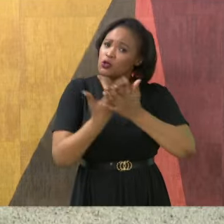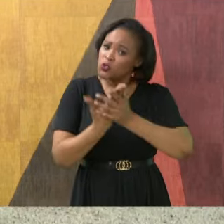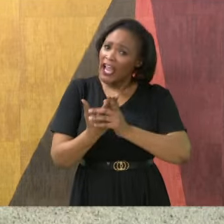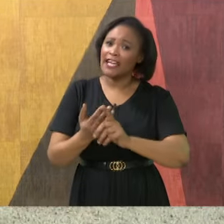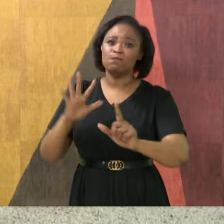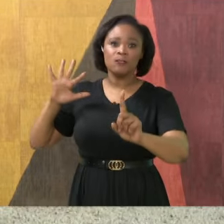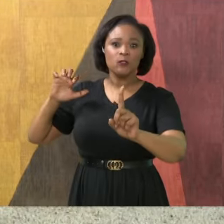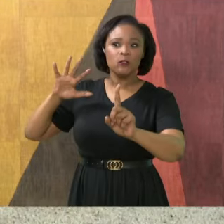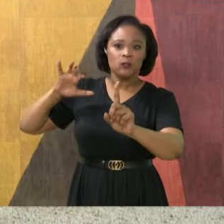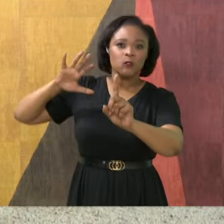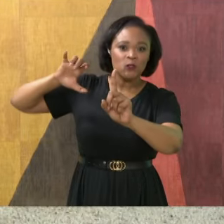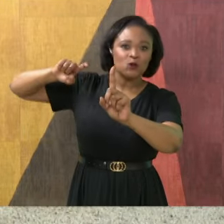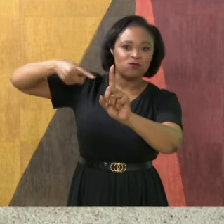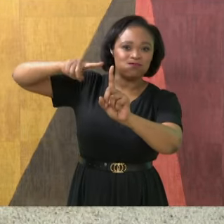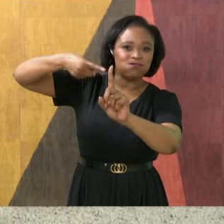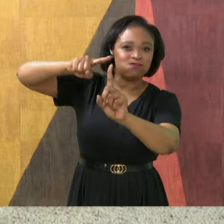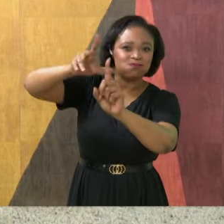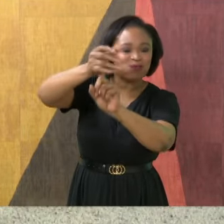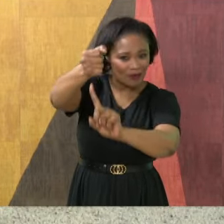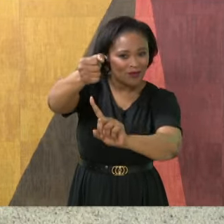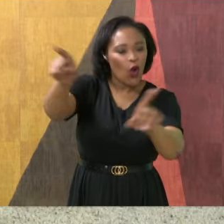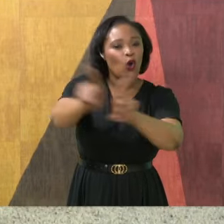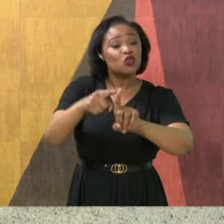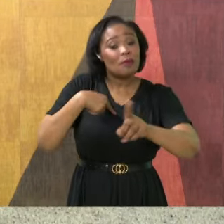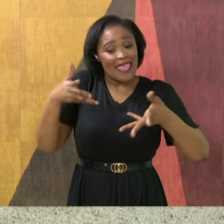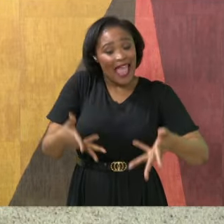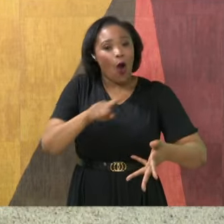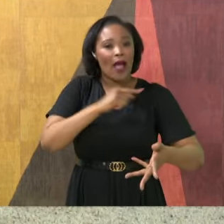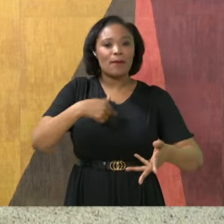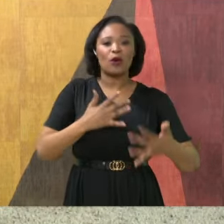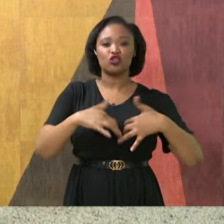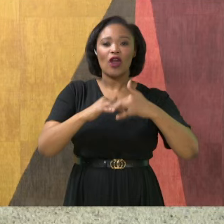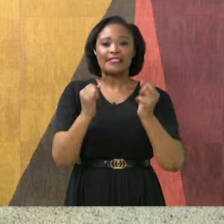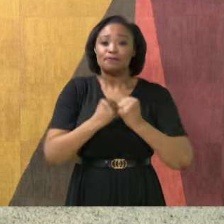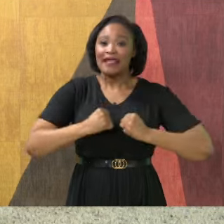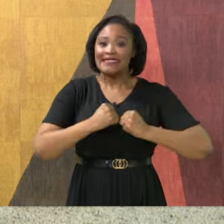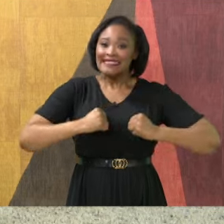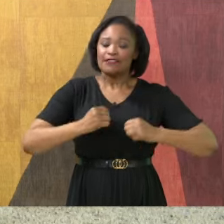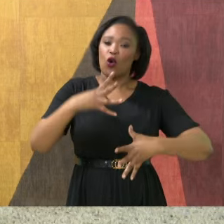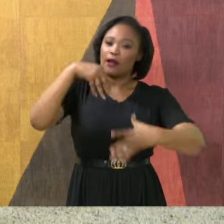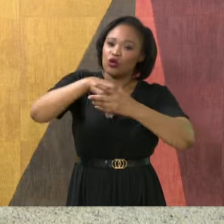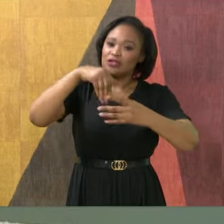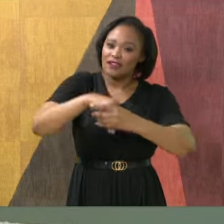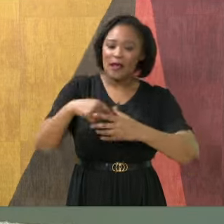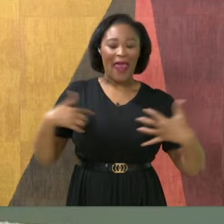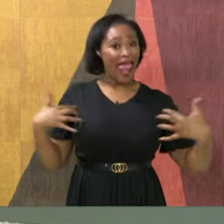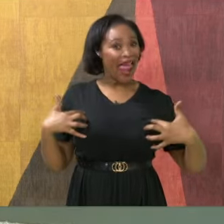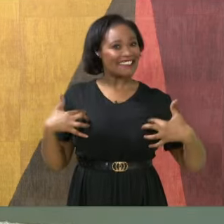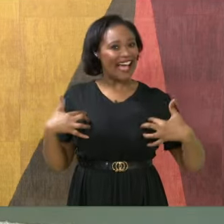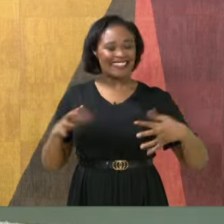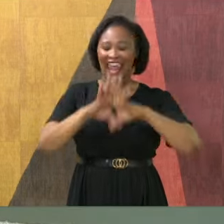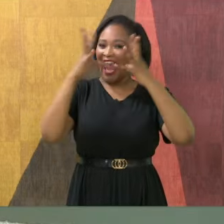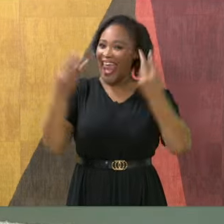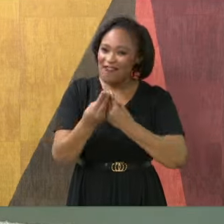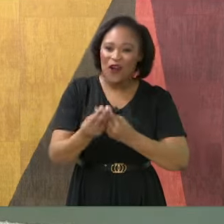dream. And I am also here to help create a space of inclusivity. Yes. And I am so excited with everyone who